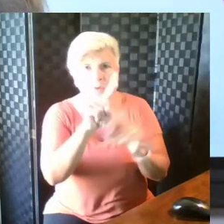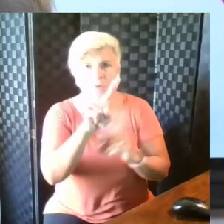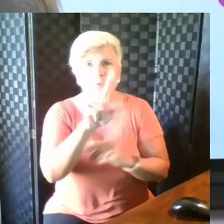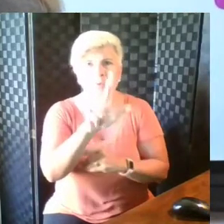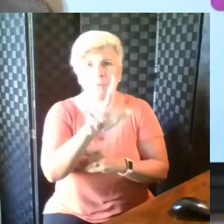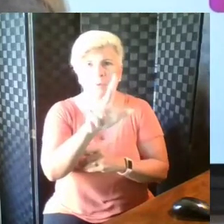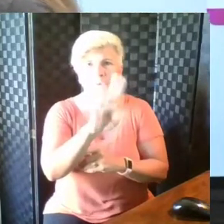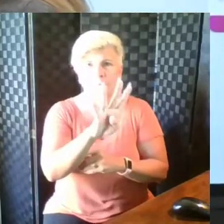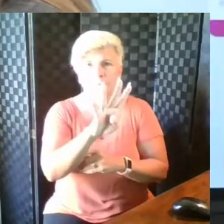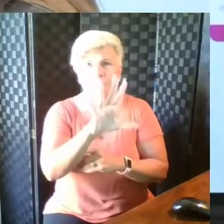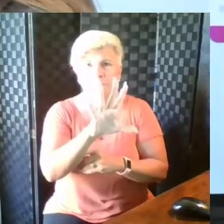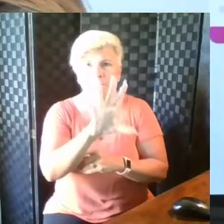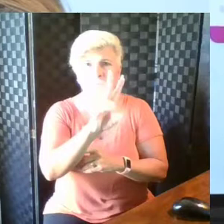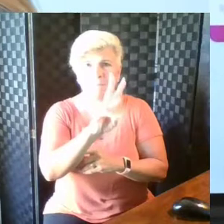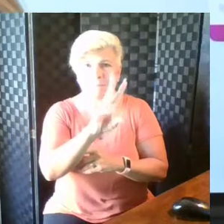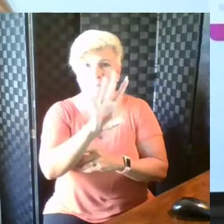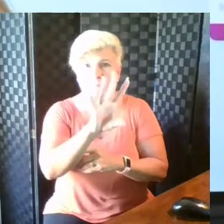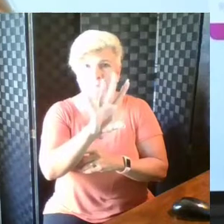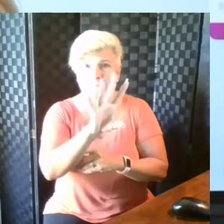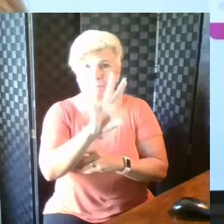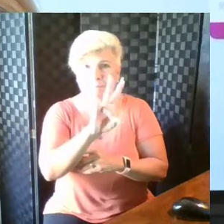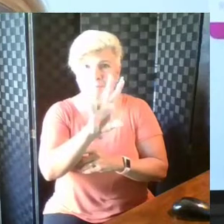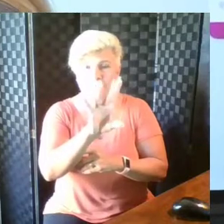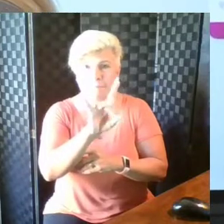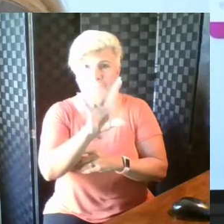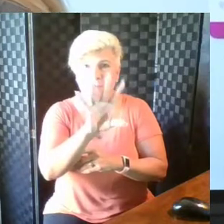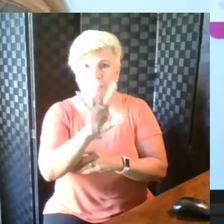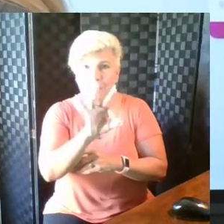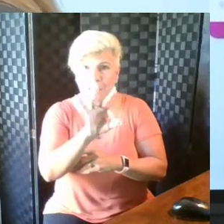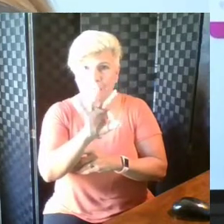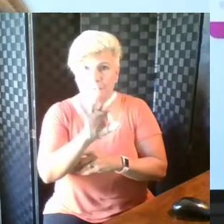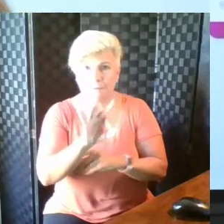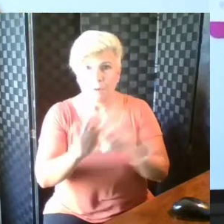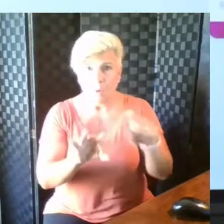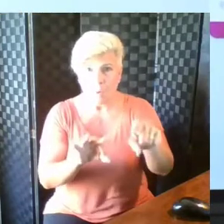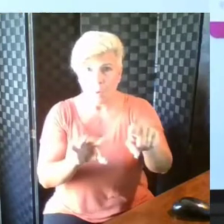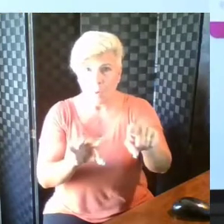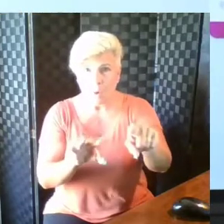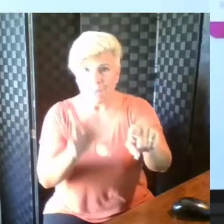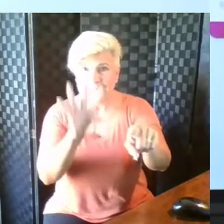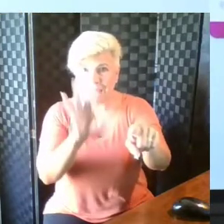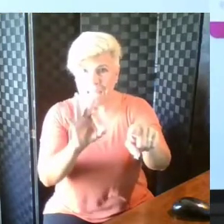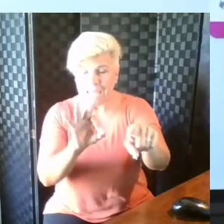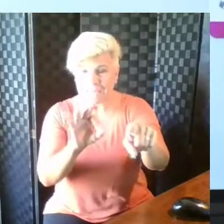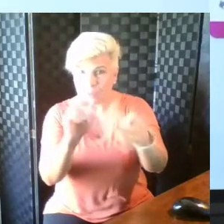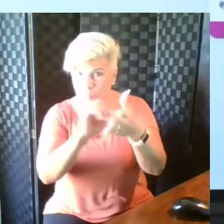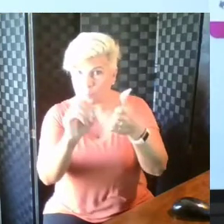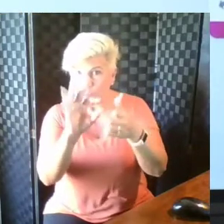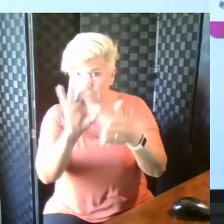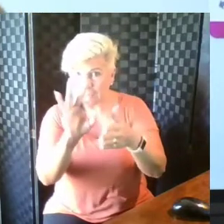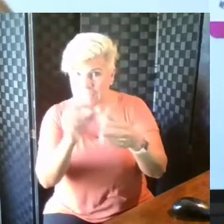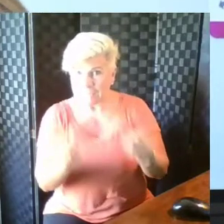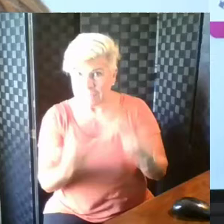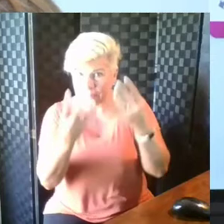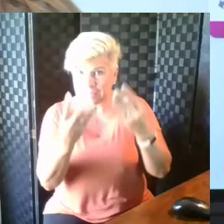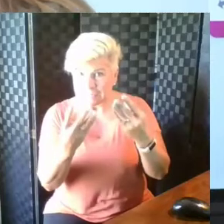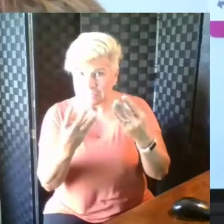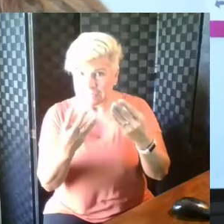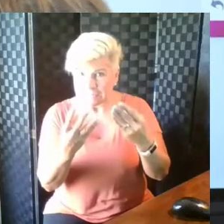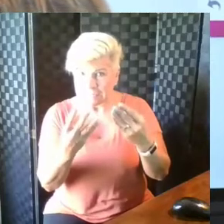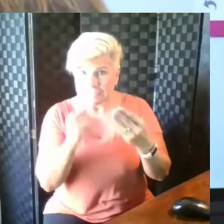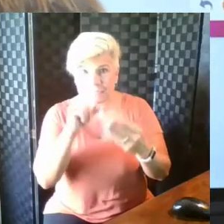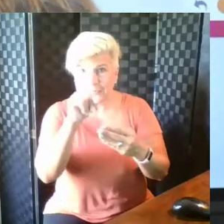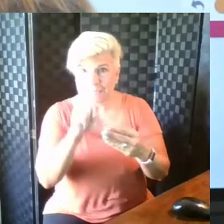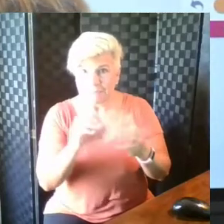1, 2, 3, 4, 5, 6, 7, 8, 9. So I'm going to pop a 9 right here, and I heard someone say you didn't even have to